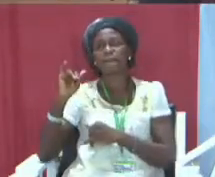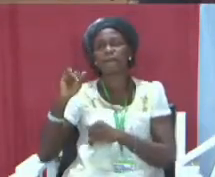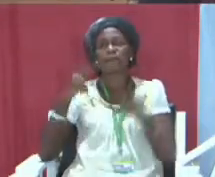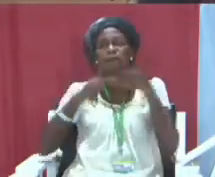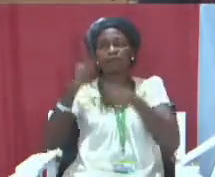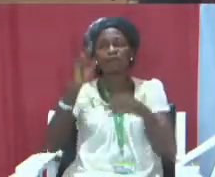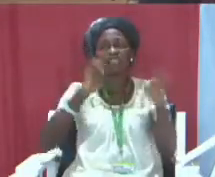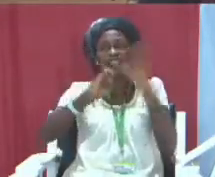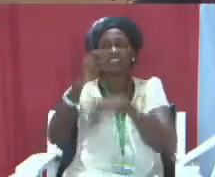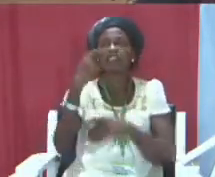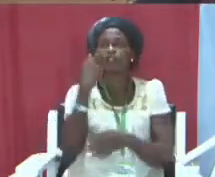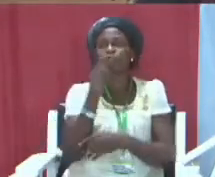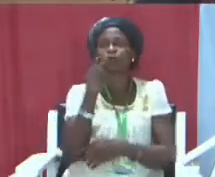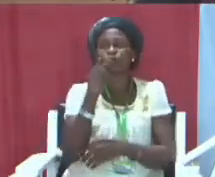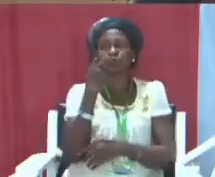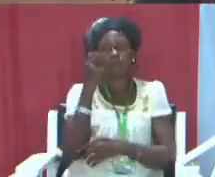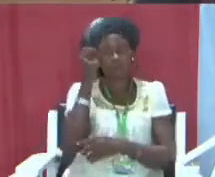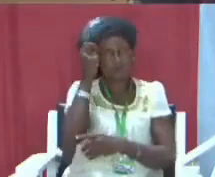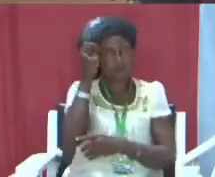Prophet Isaiah spoke.